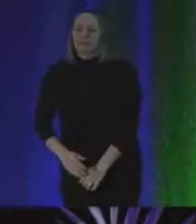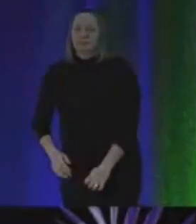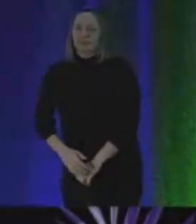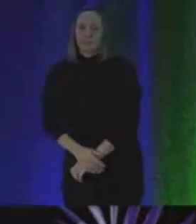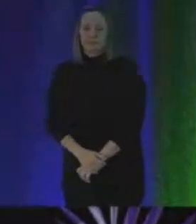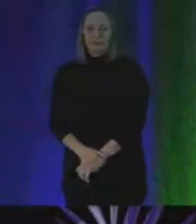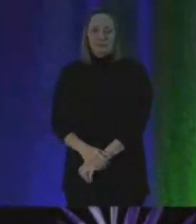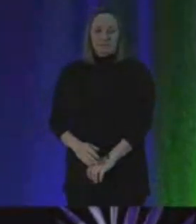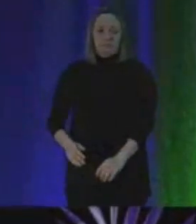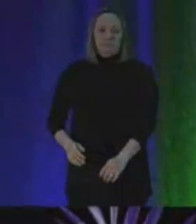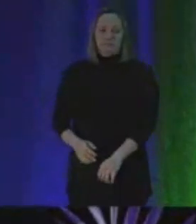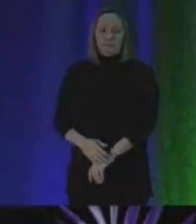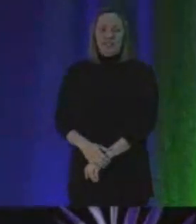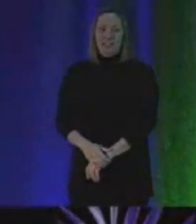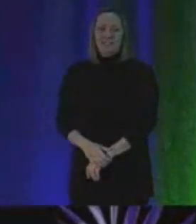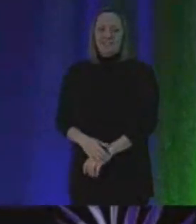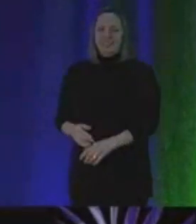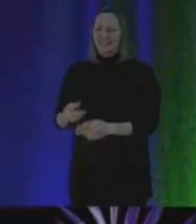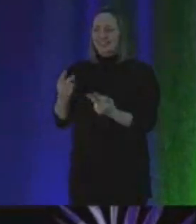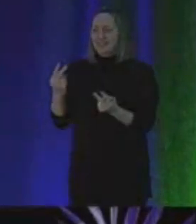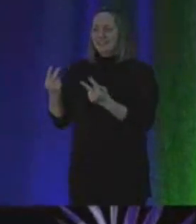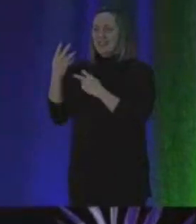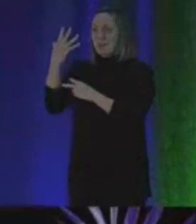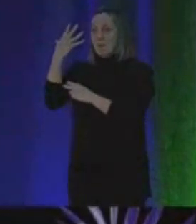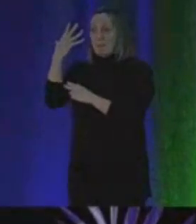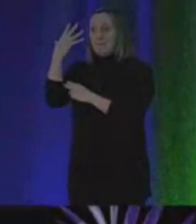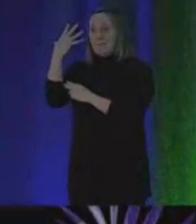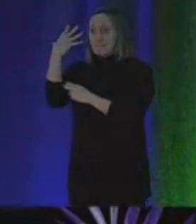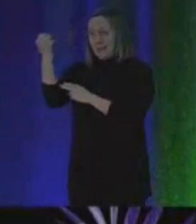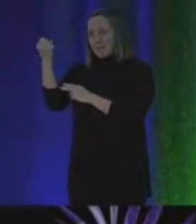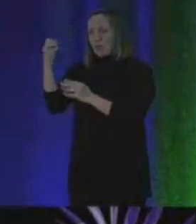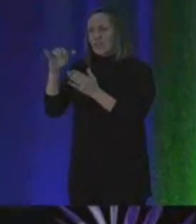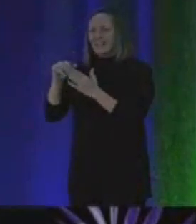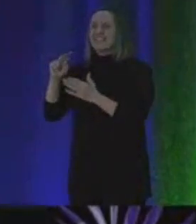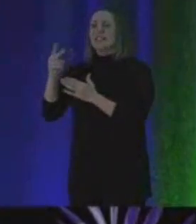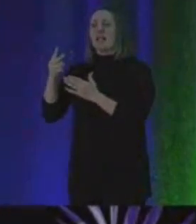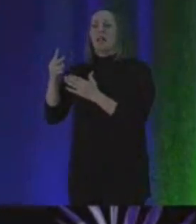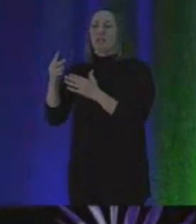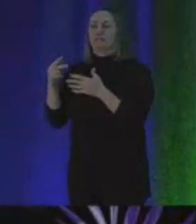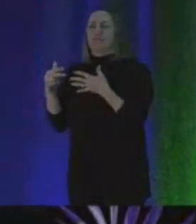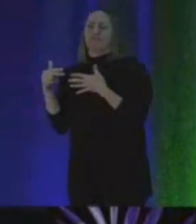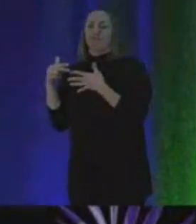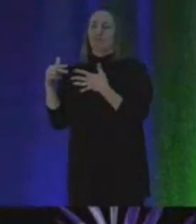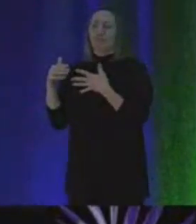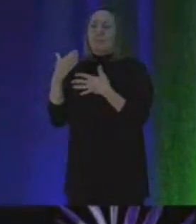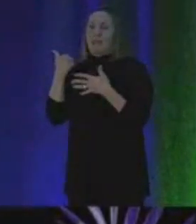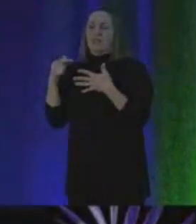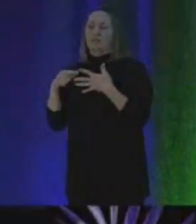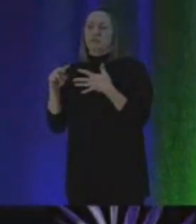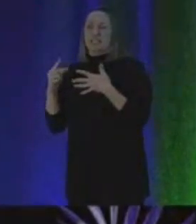back here. So memory is the second best panel. Easily.